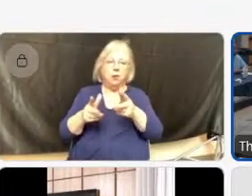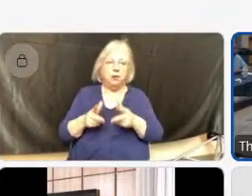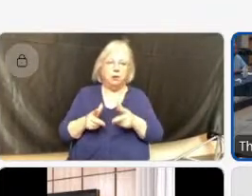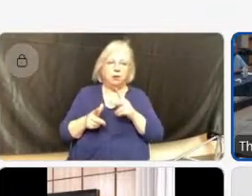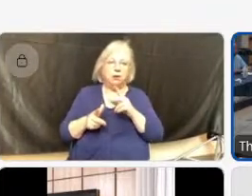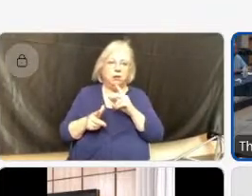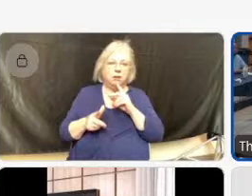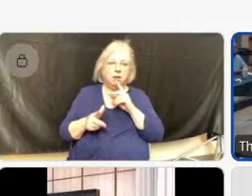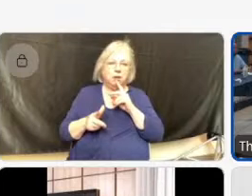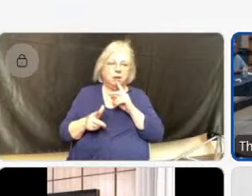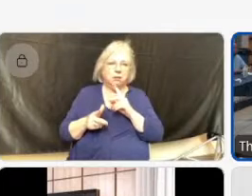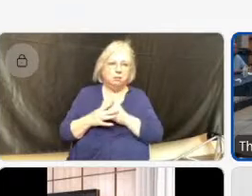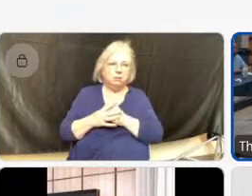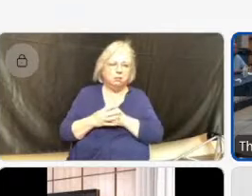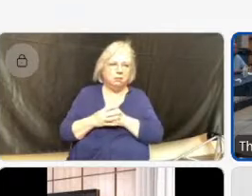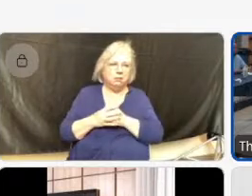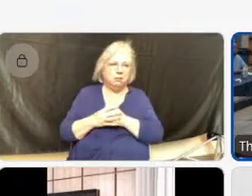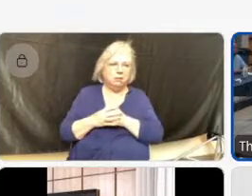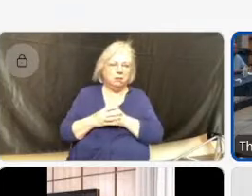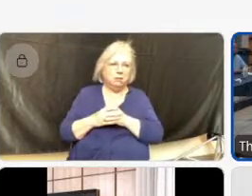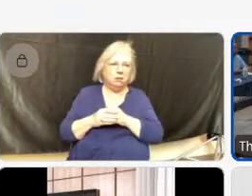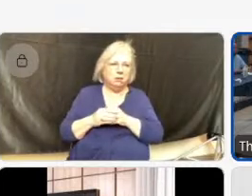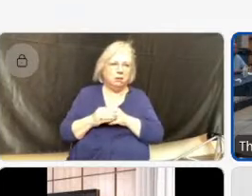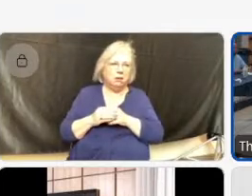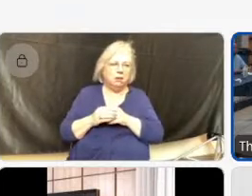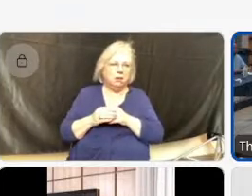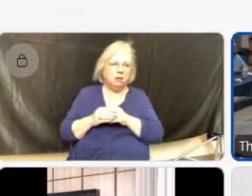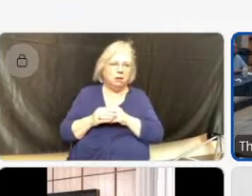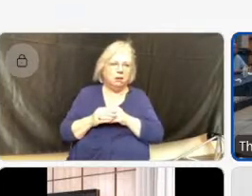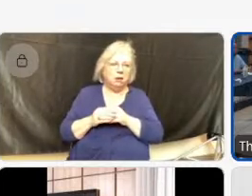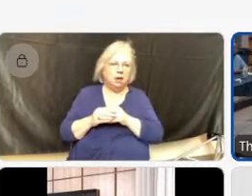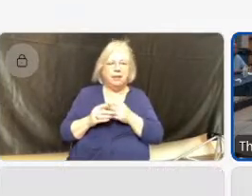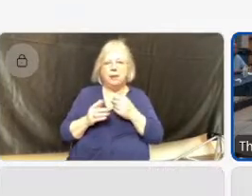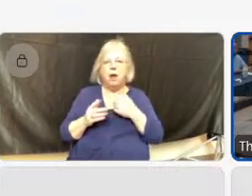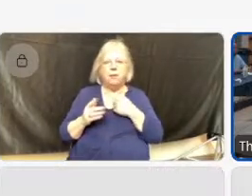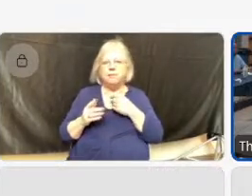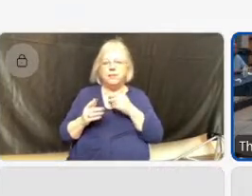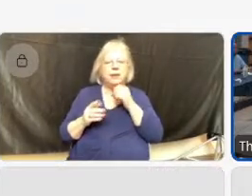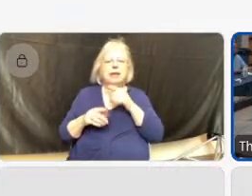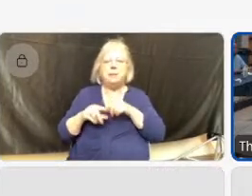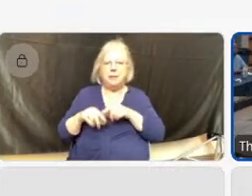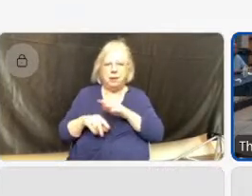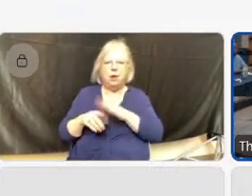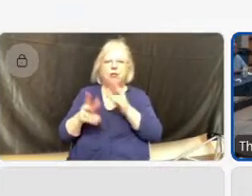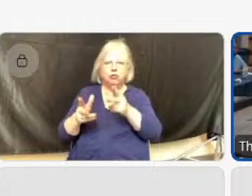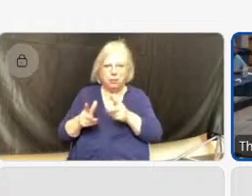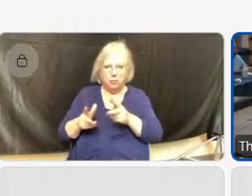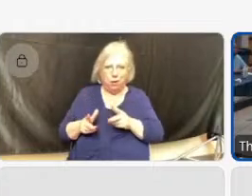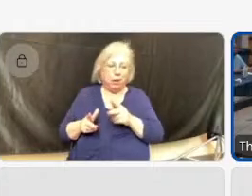lot. That's the dilemma. Yeah. And so